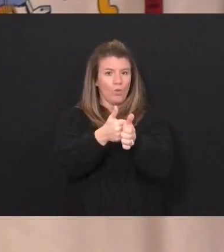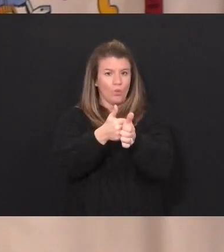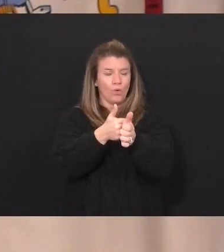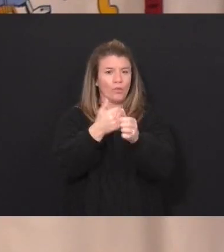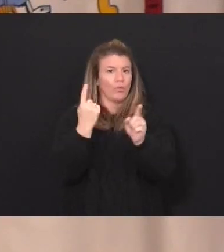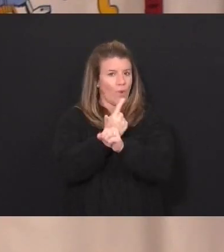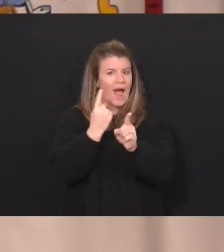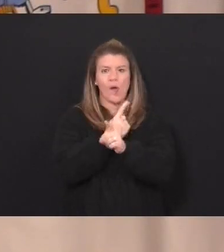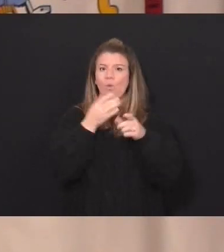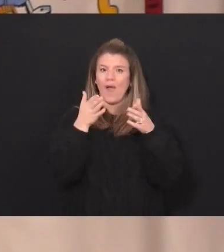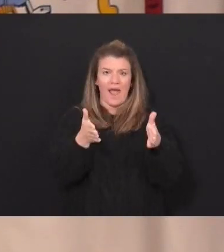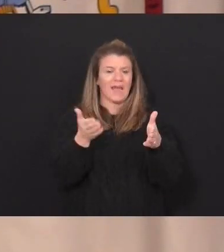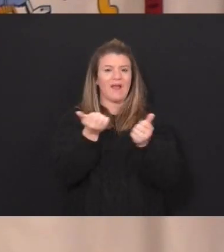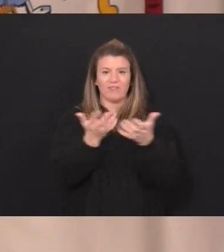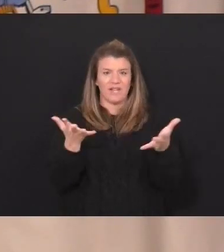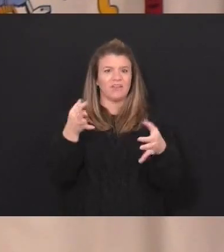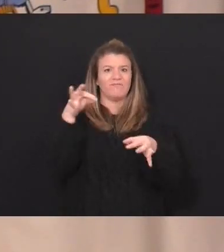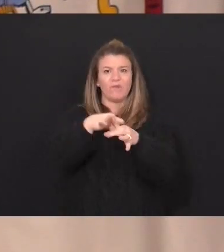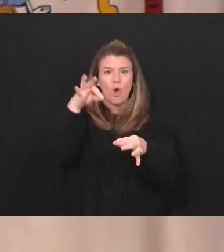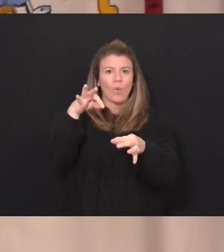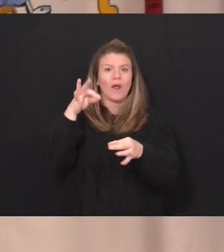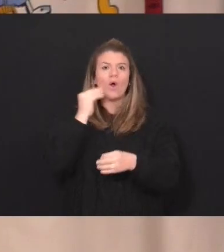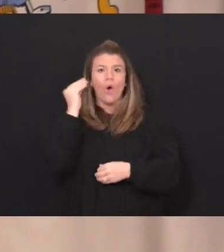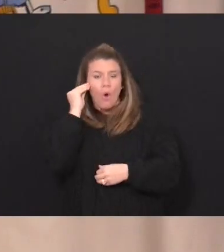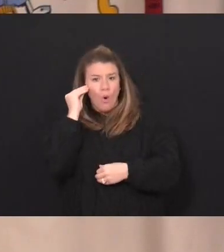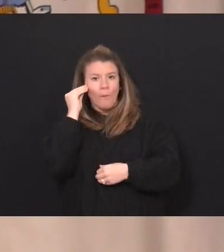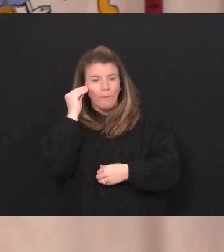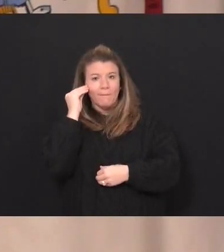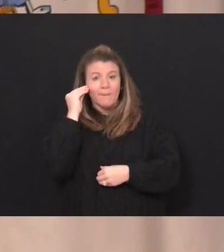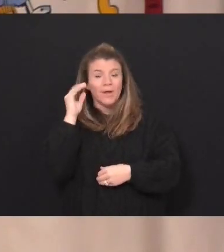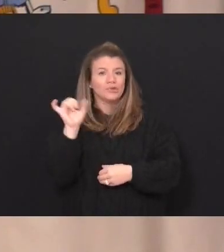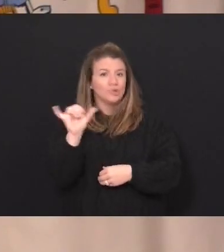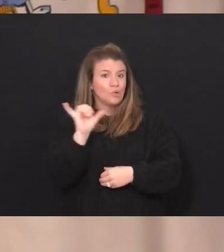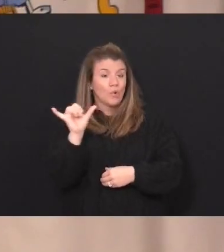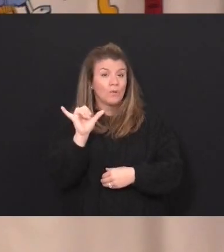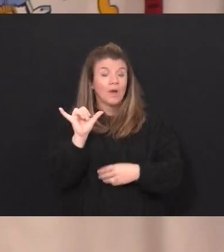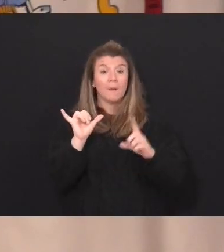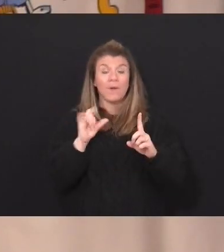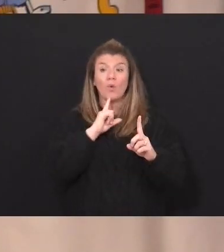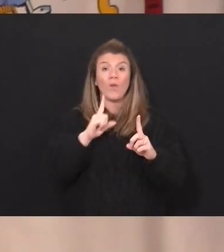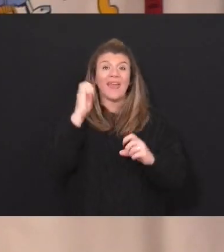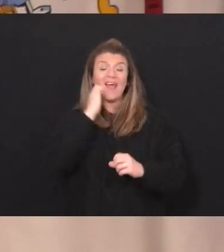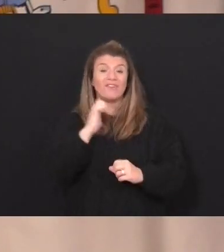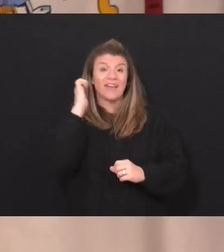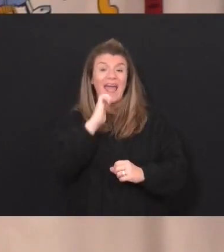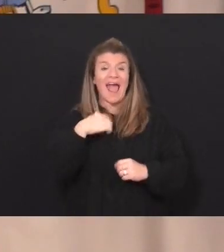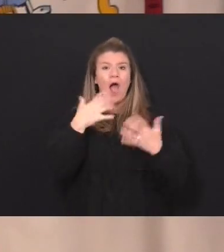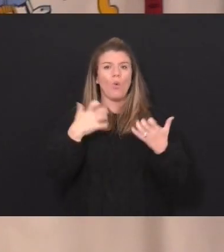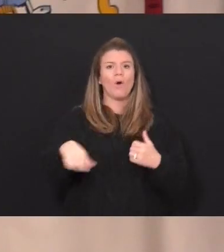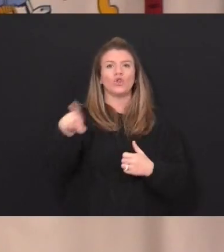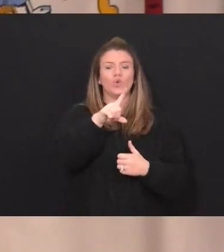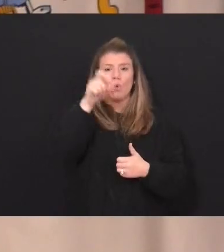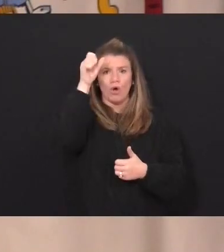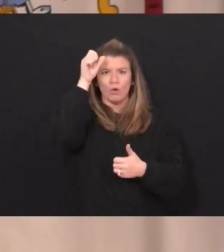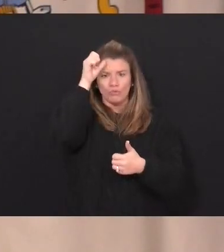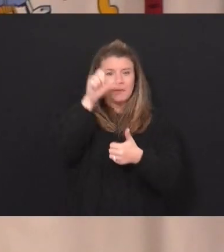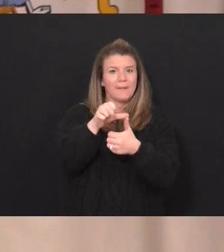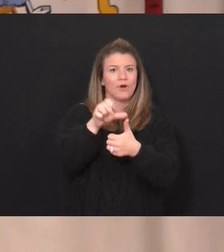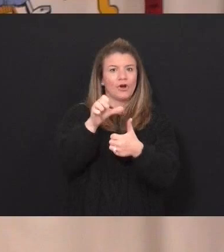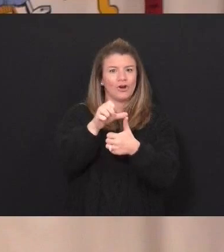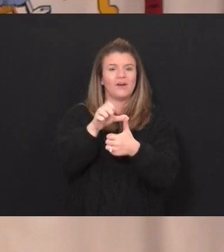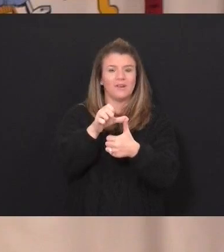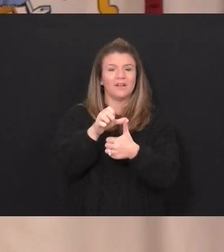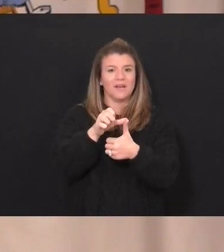correct format in every way. But at the end of the day, I want this to be the biggest